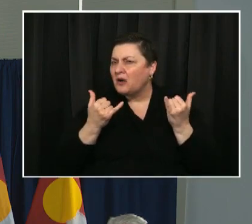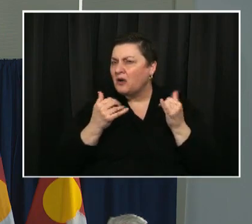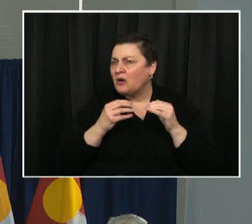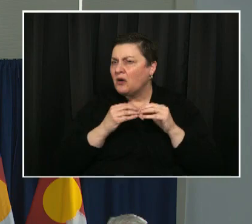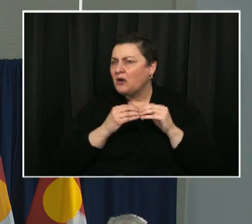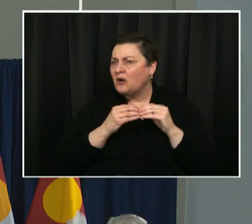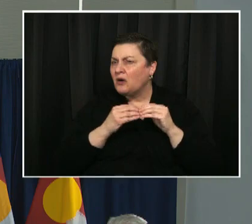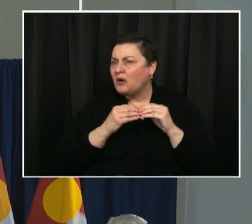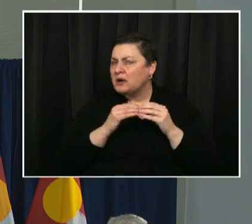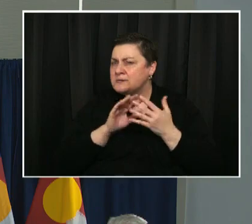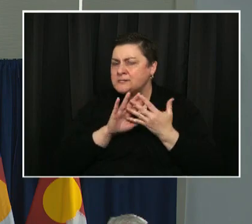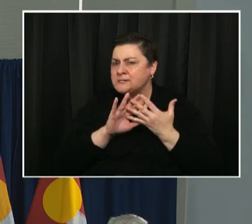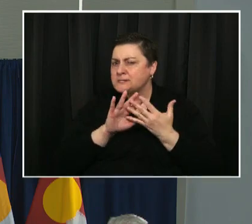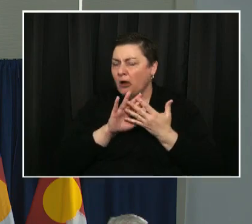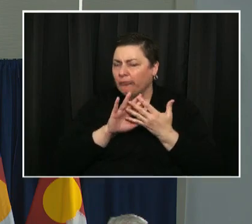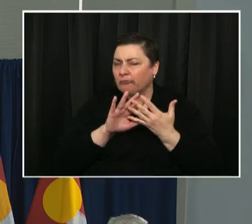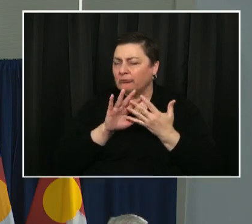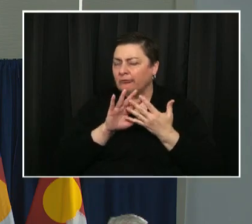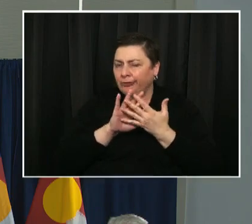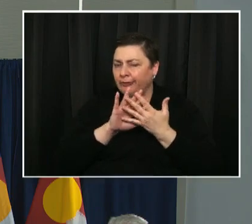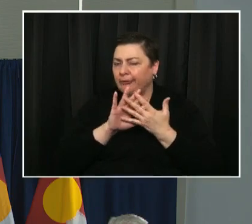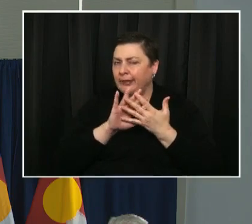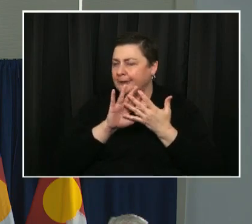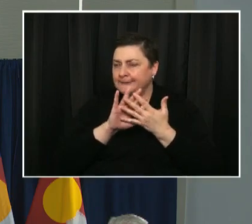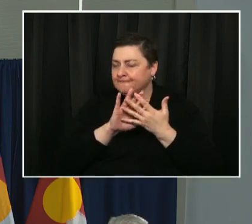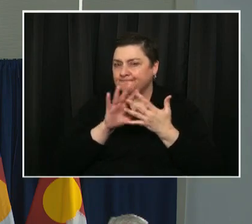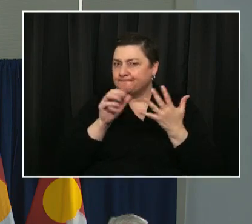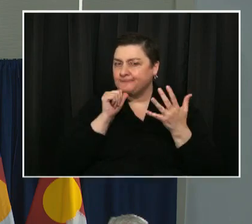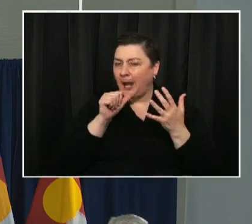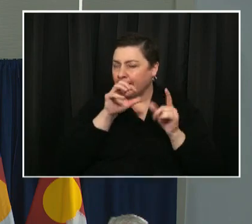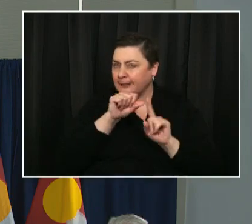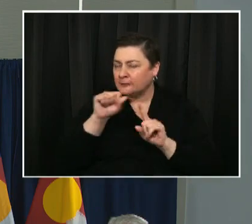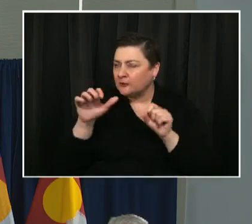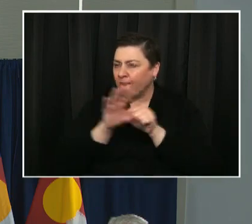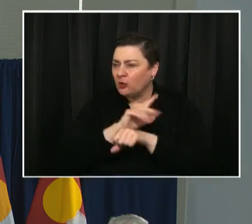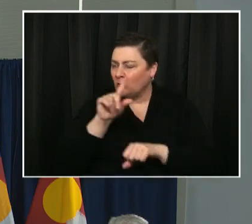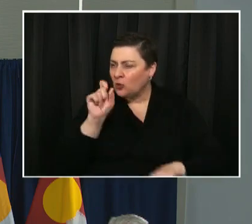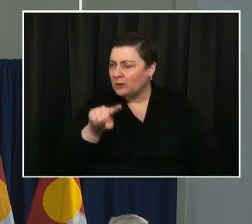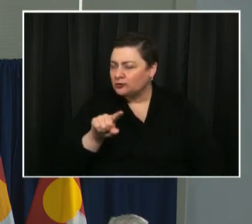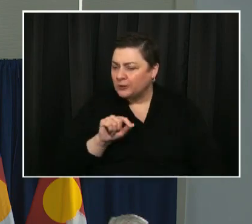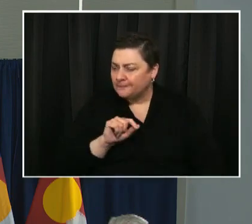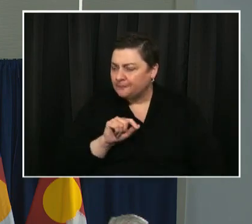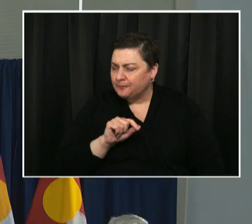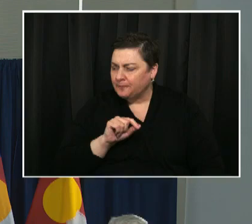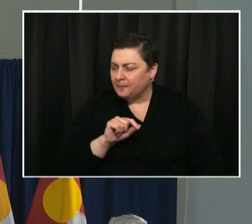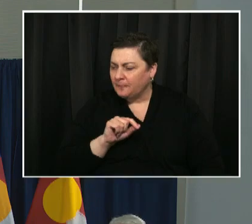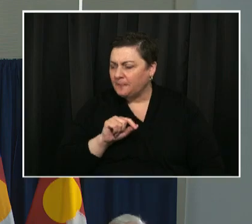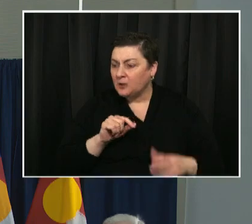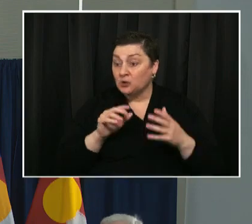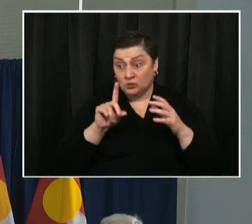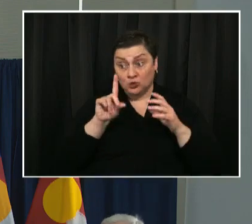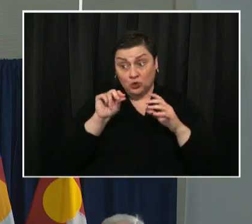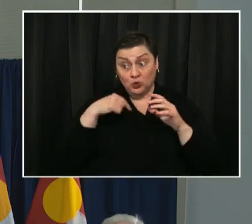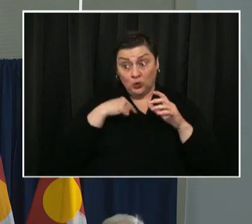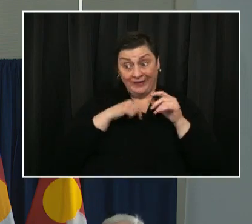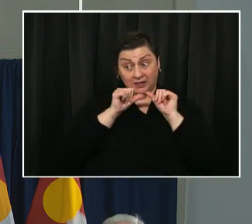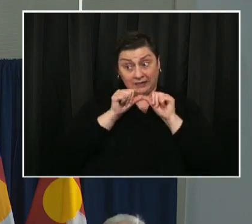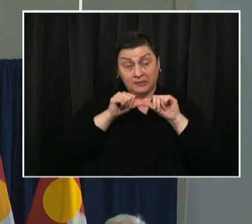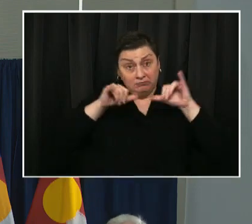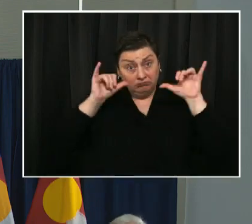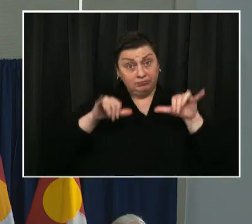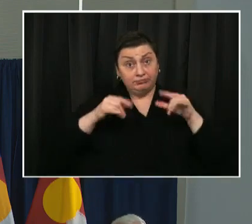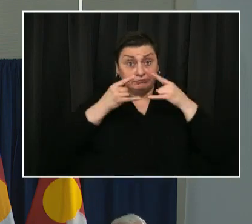do you say to the general public, do we need to keep doing what we're doing now, or is it a time